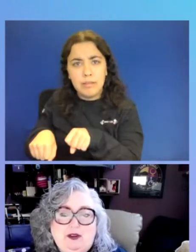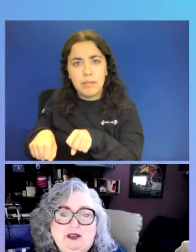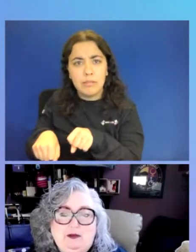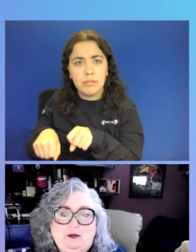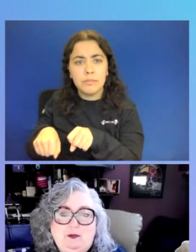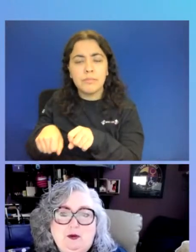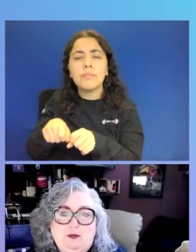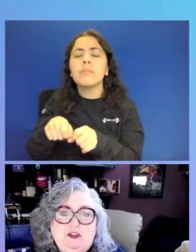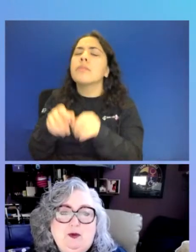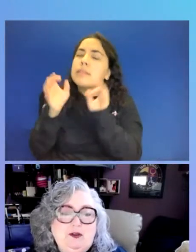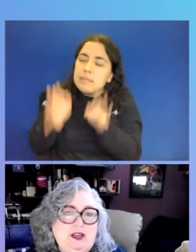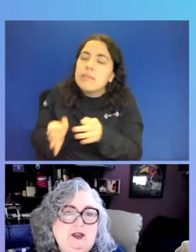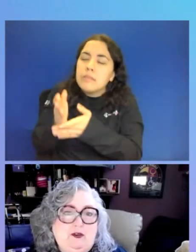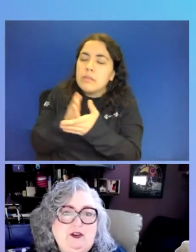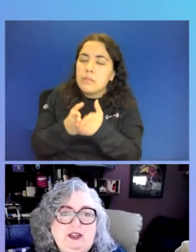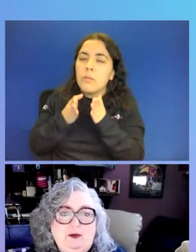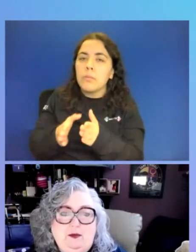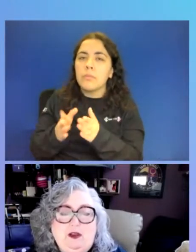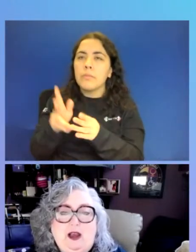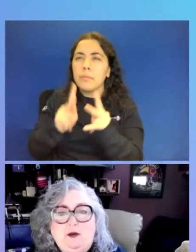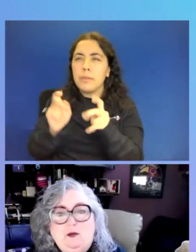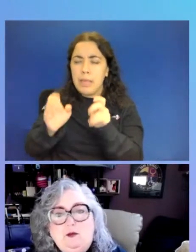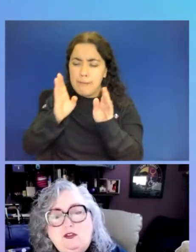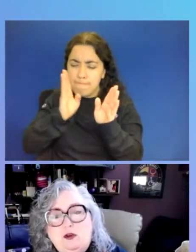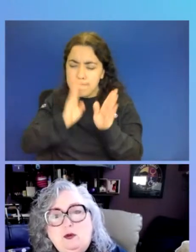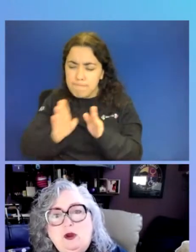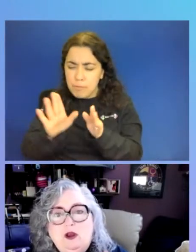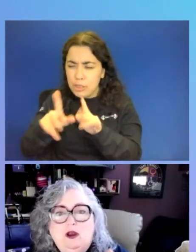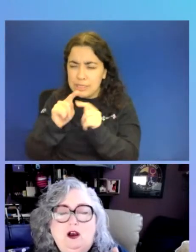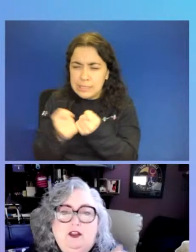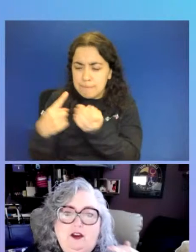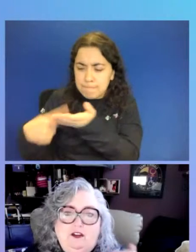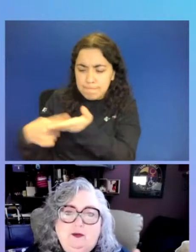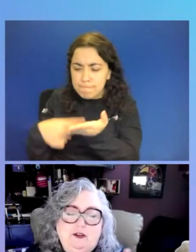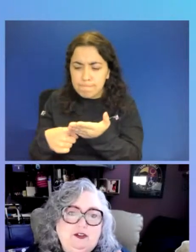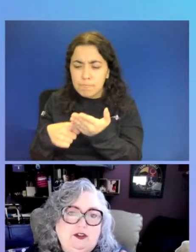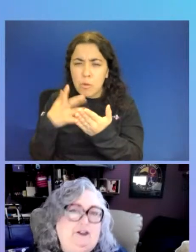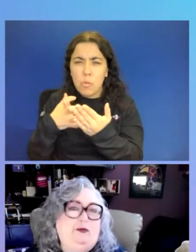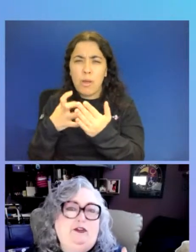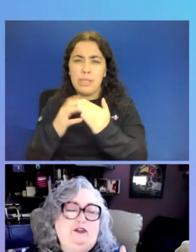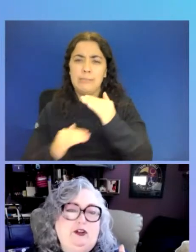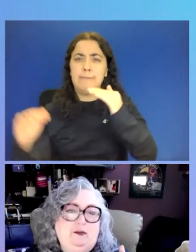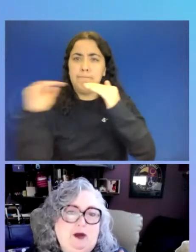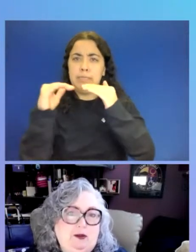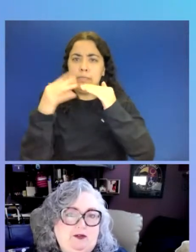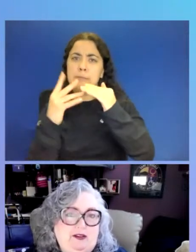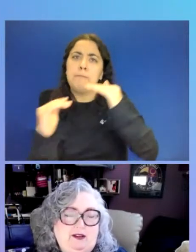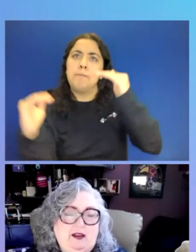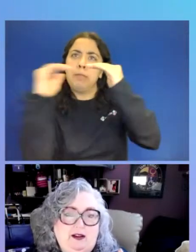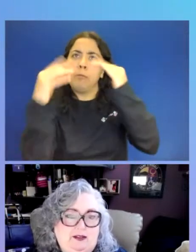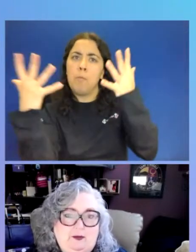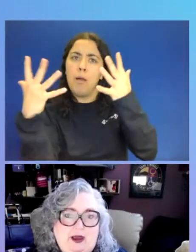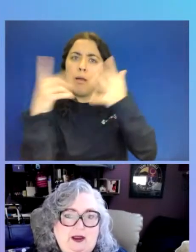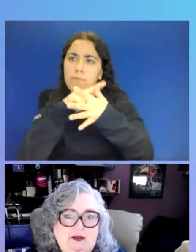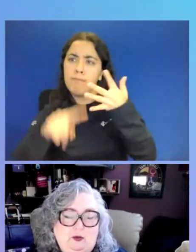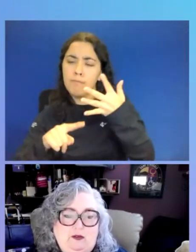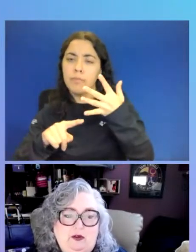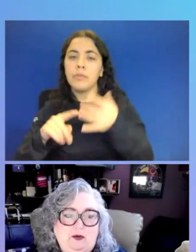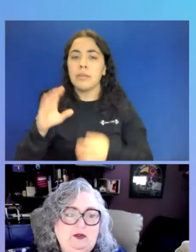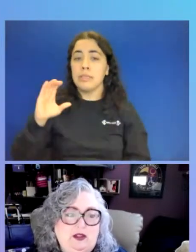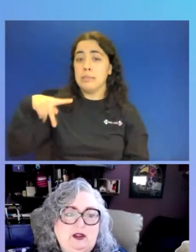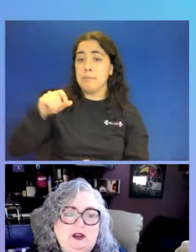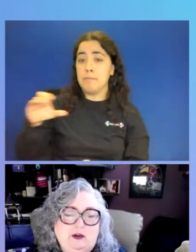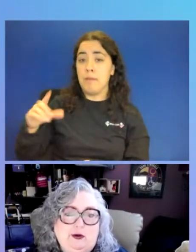ways that people can put benchmarks together on their teams. I know more so on the customer service, customer journey, public facing side, CPAC is